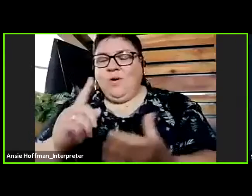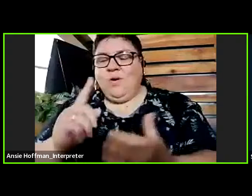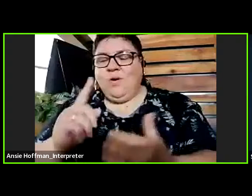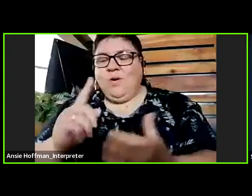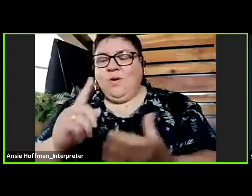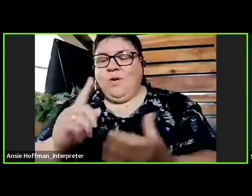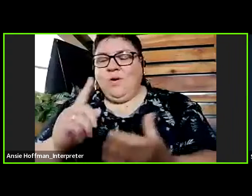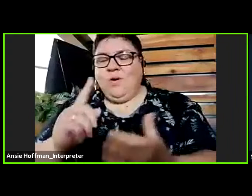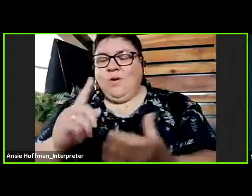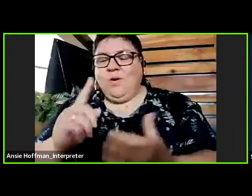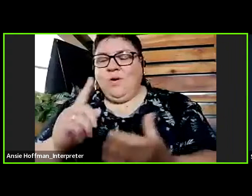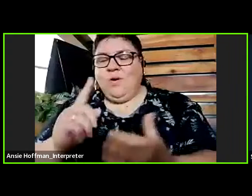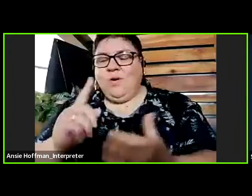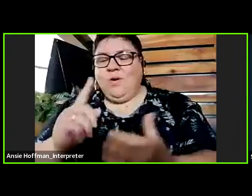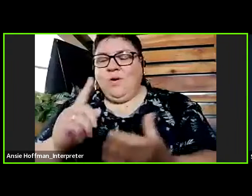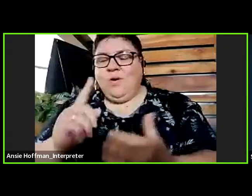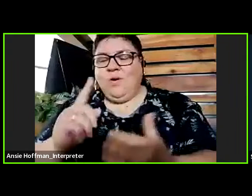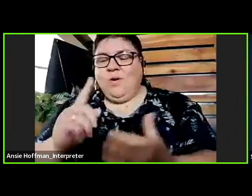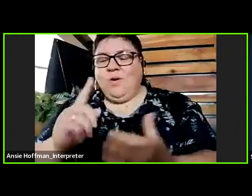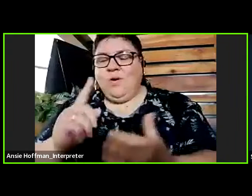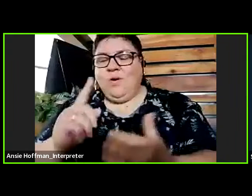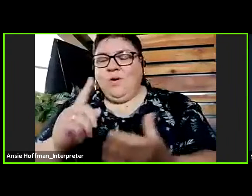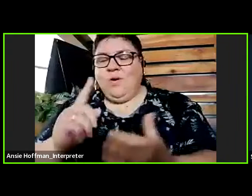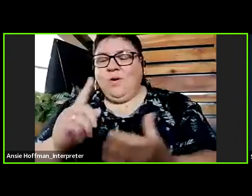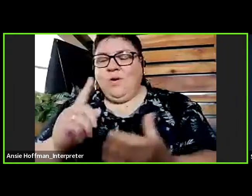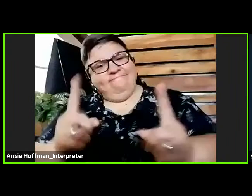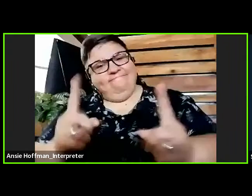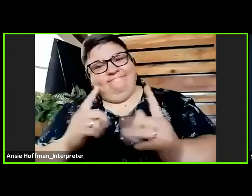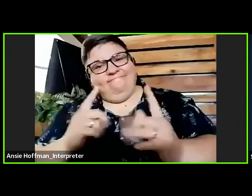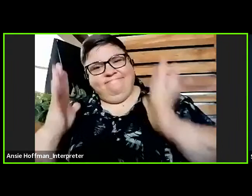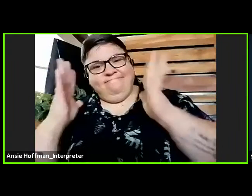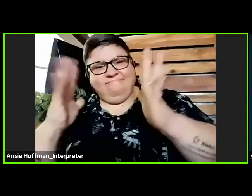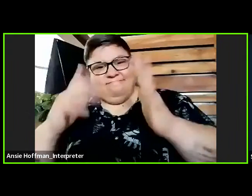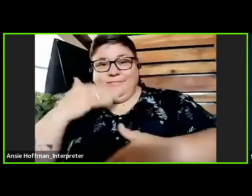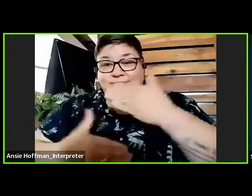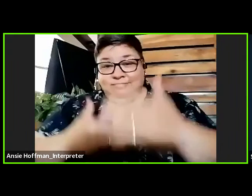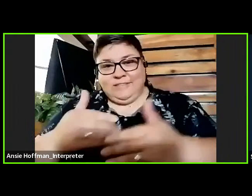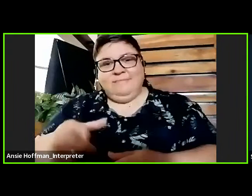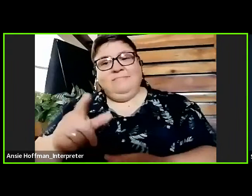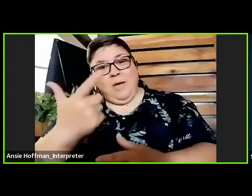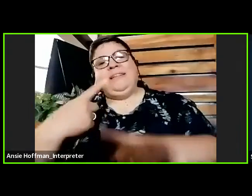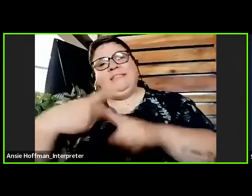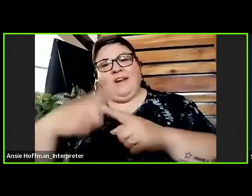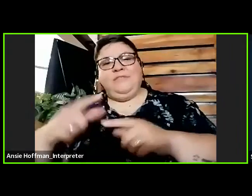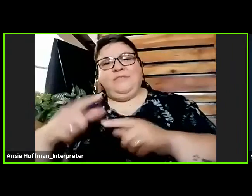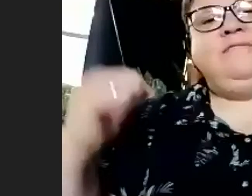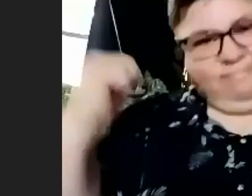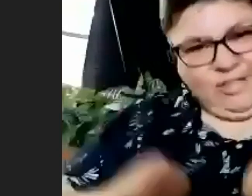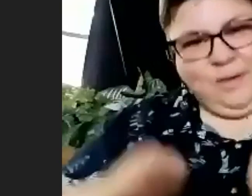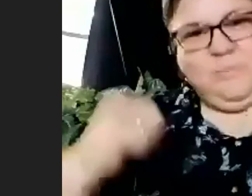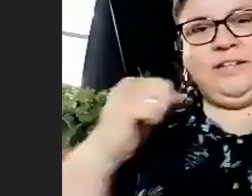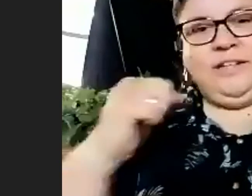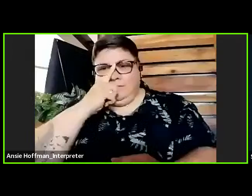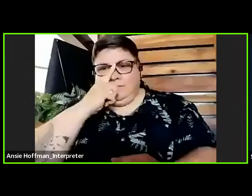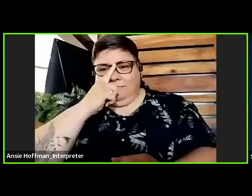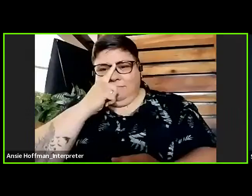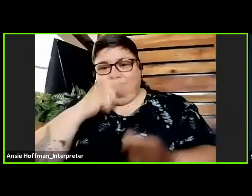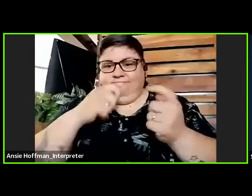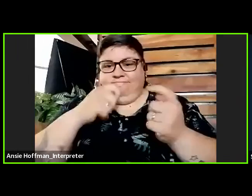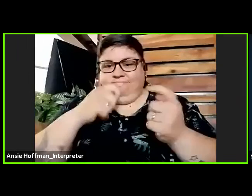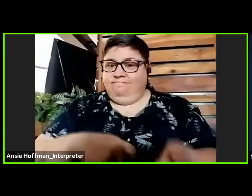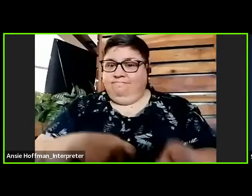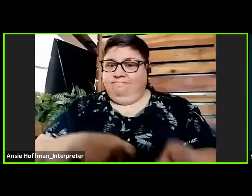share with you on our processes for tariff determination. I will now hand over back to the